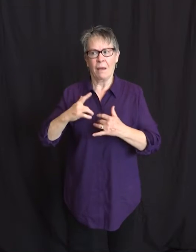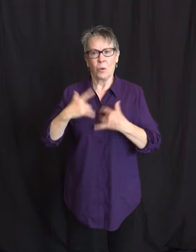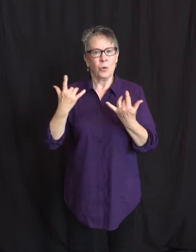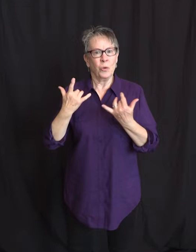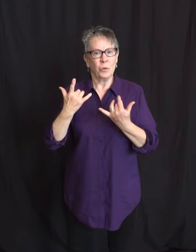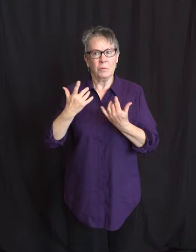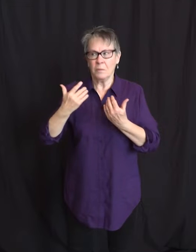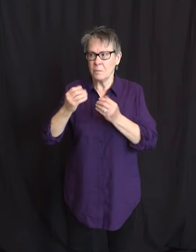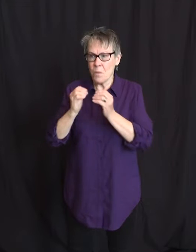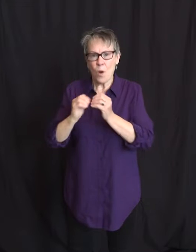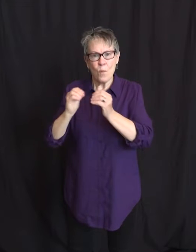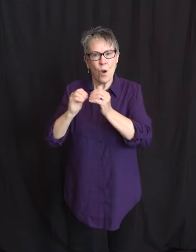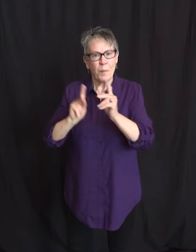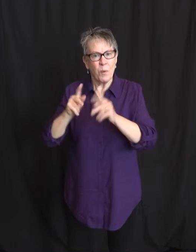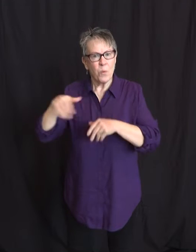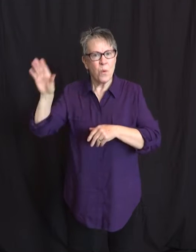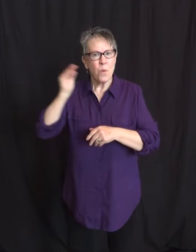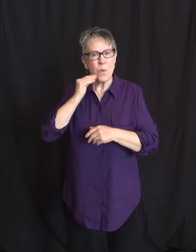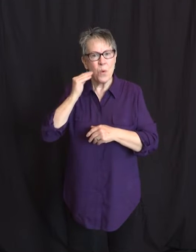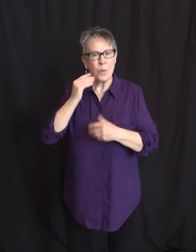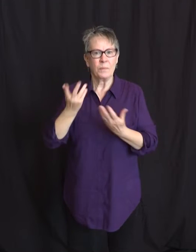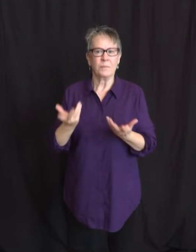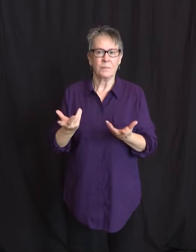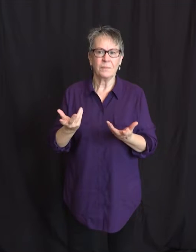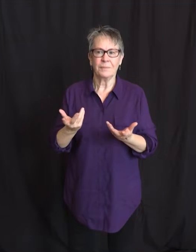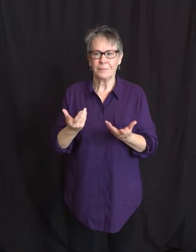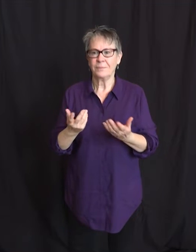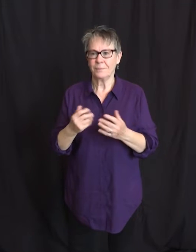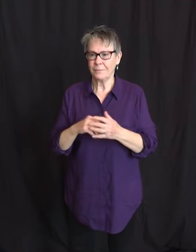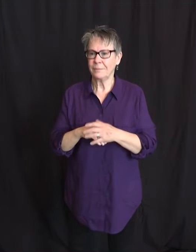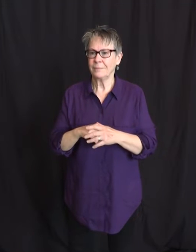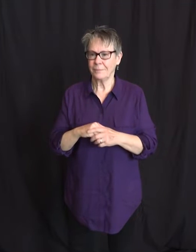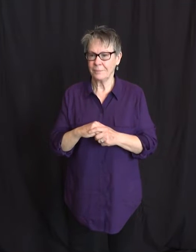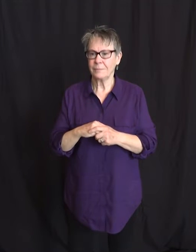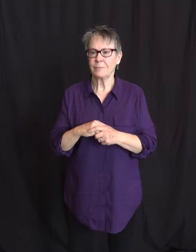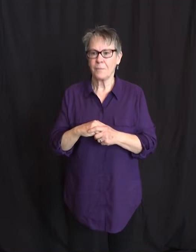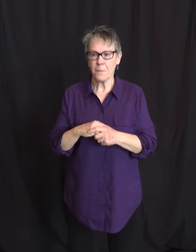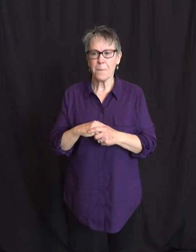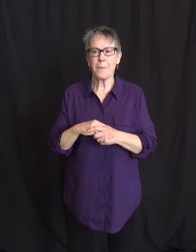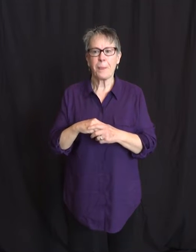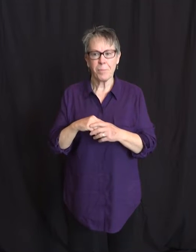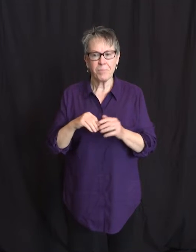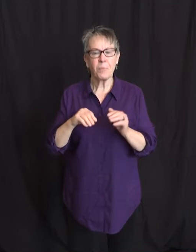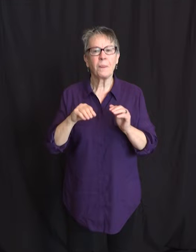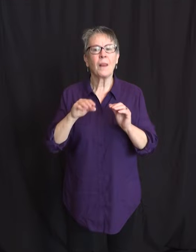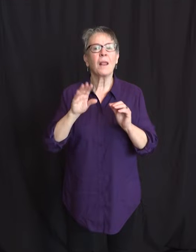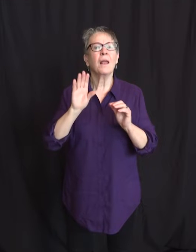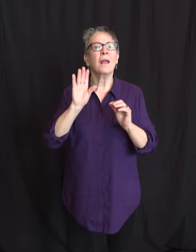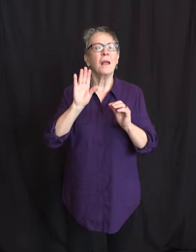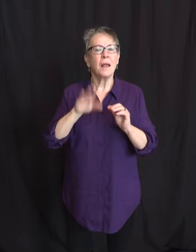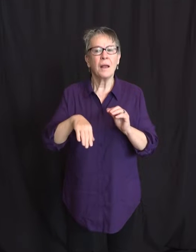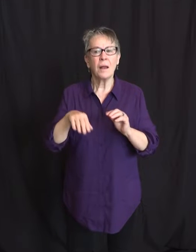in 50% of the cases, are beating it so much so that they can go home. And in some cases, I'm sure with a visiting